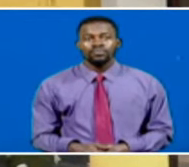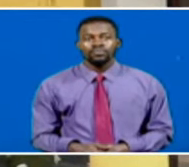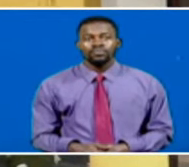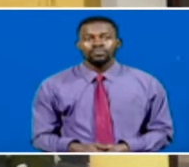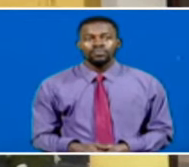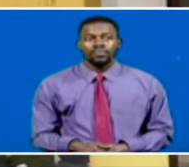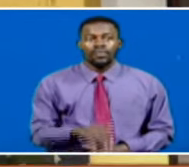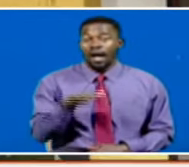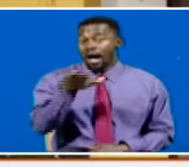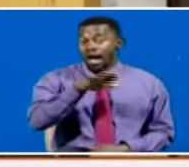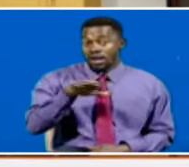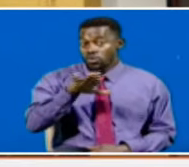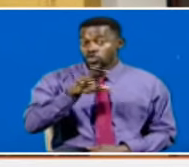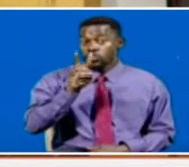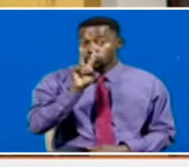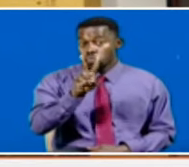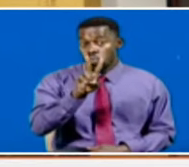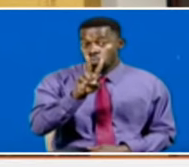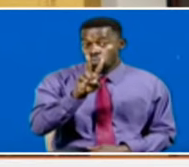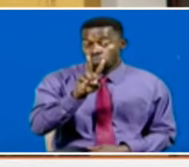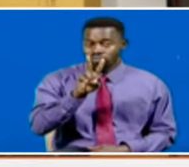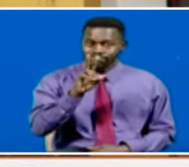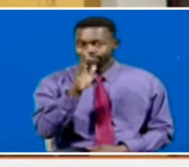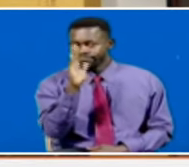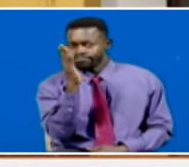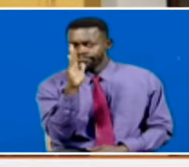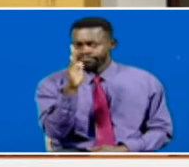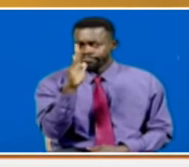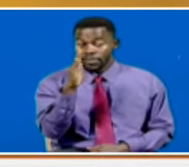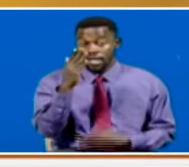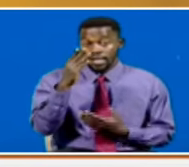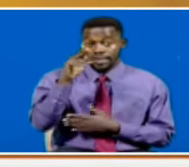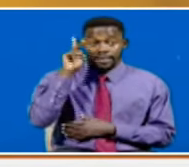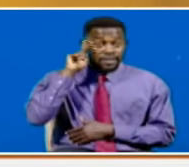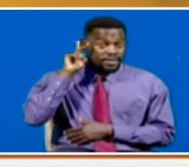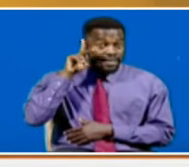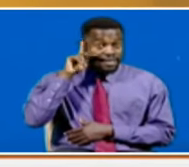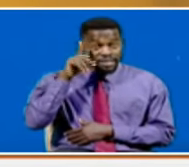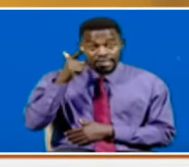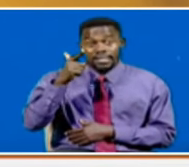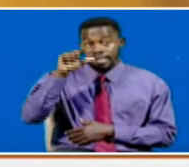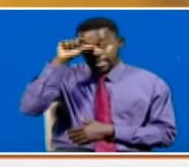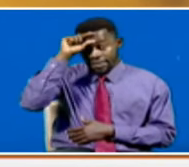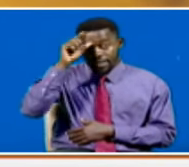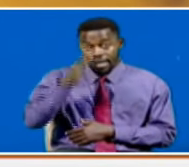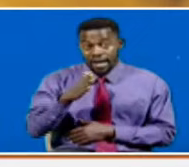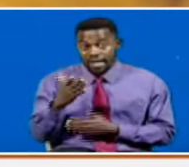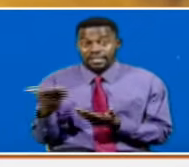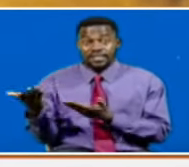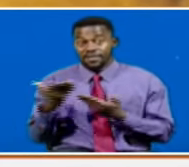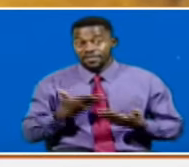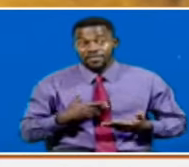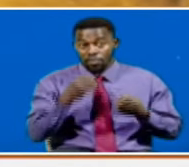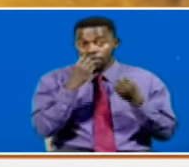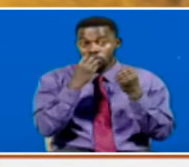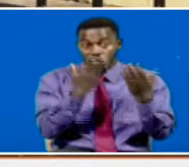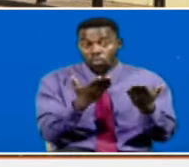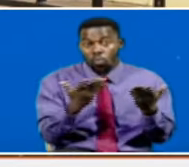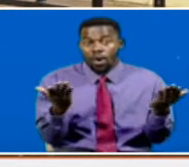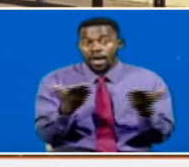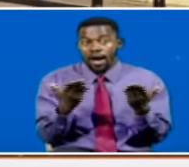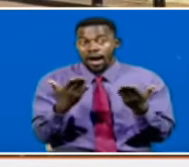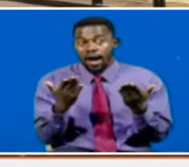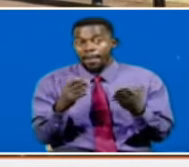At around 2 p.m., the Kisii governor received information from his security guard of forceful entry to his private office in